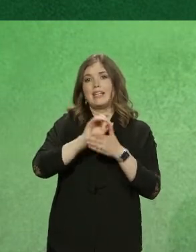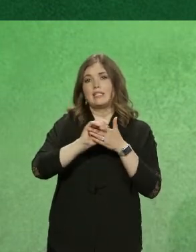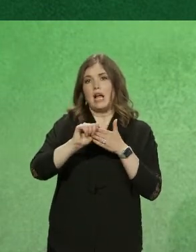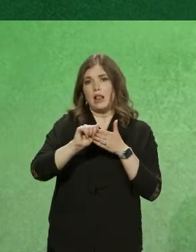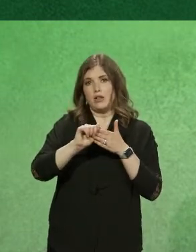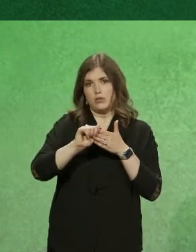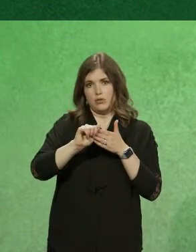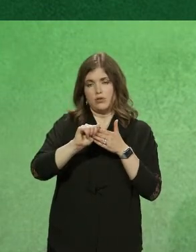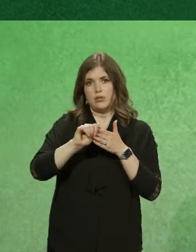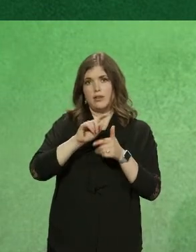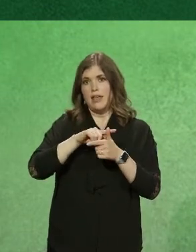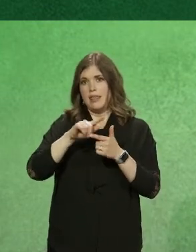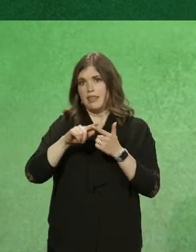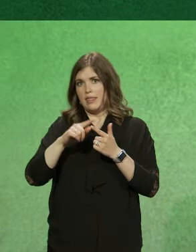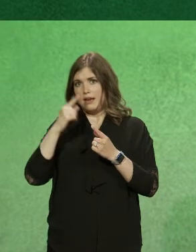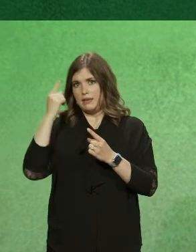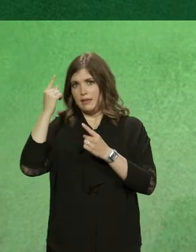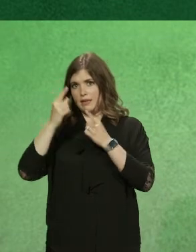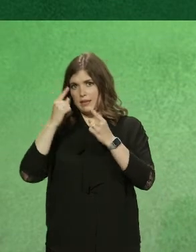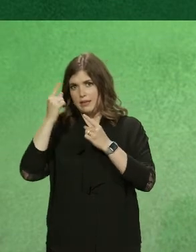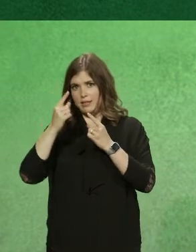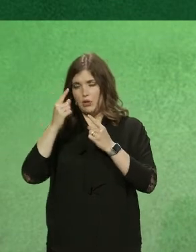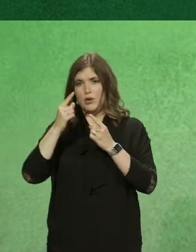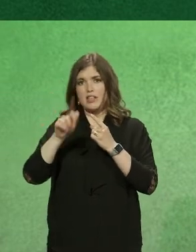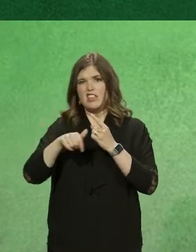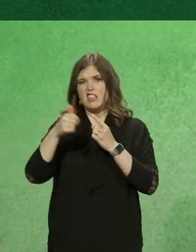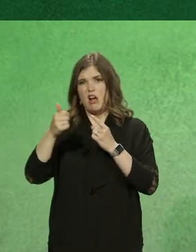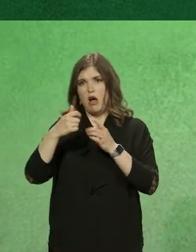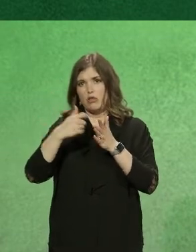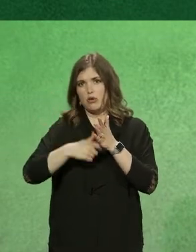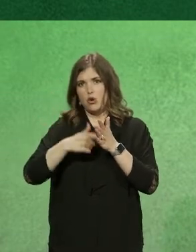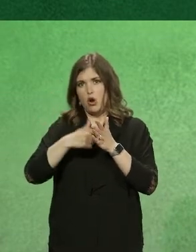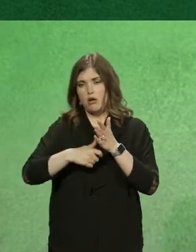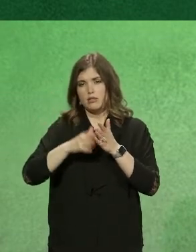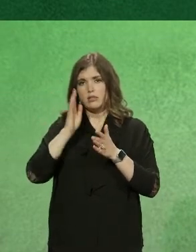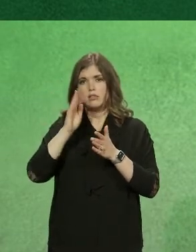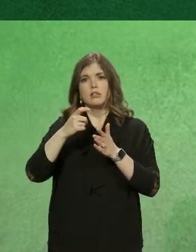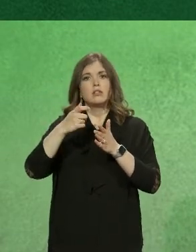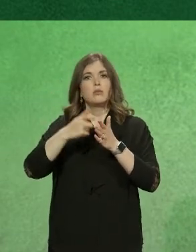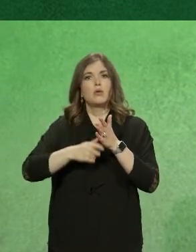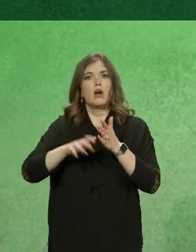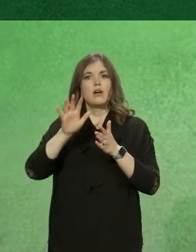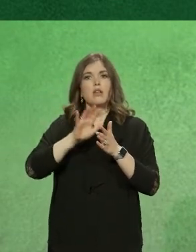maintenance. Then considering the out of season costs, it is going to cost them about